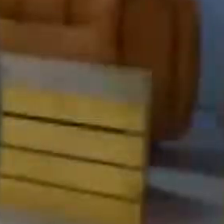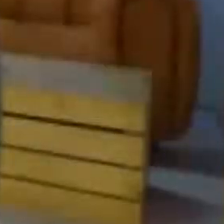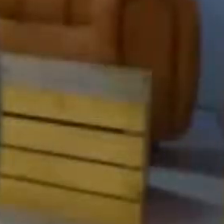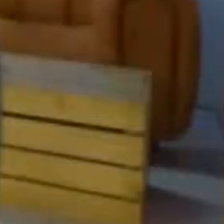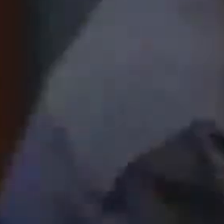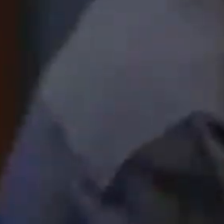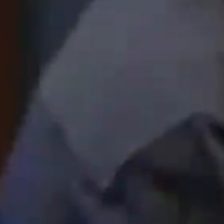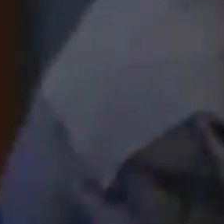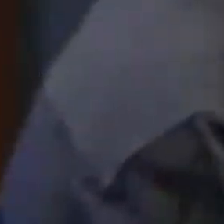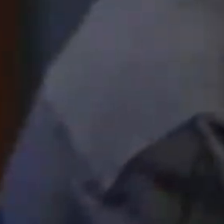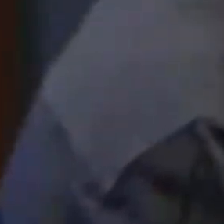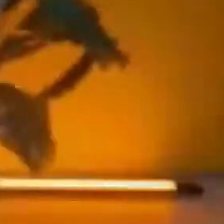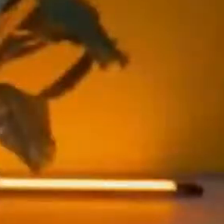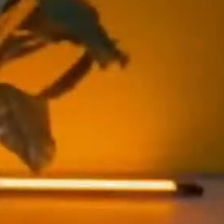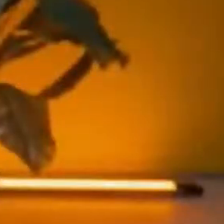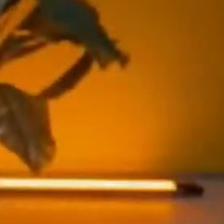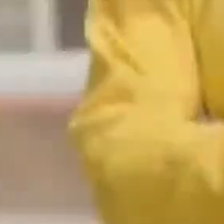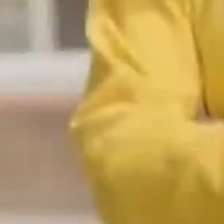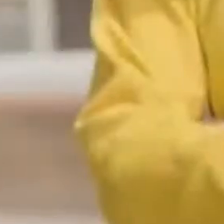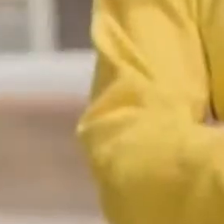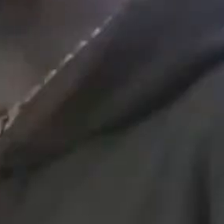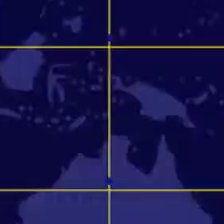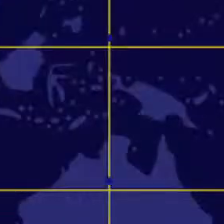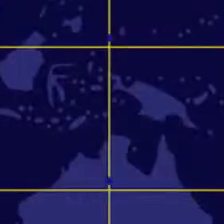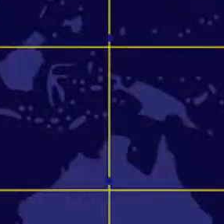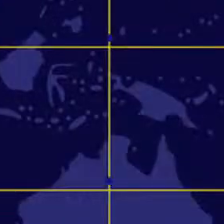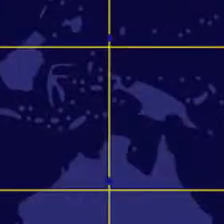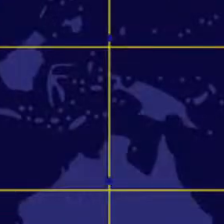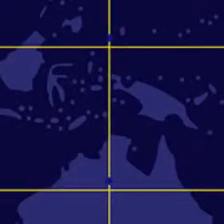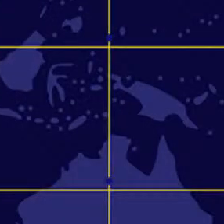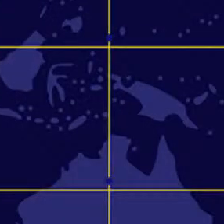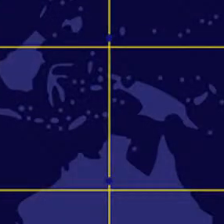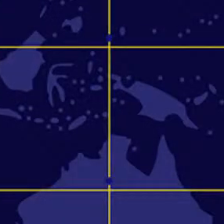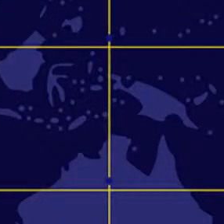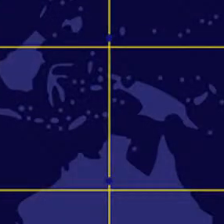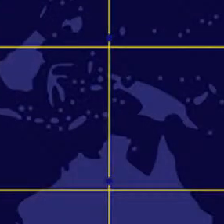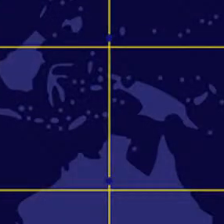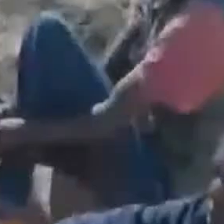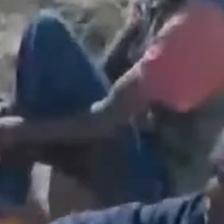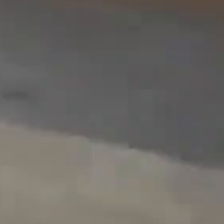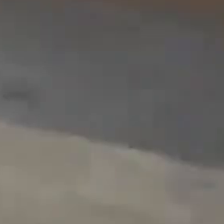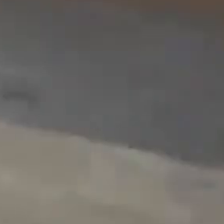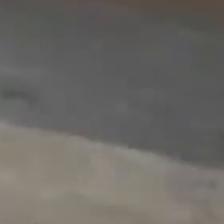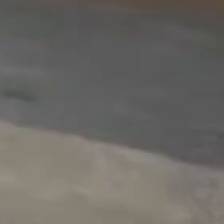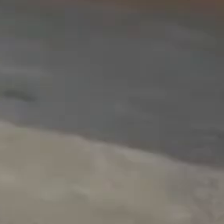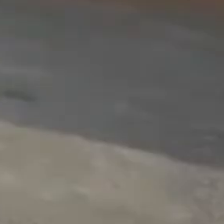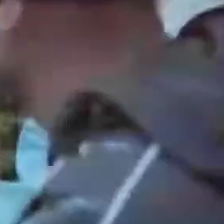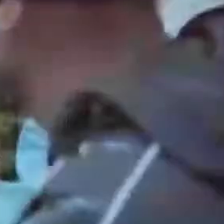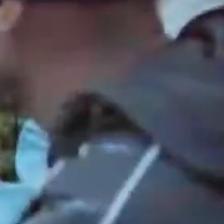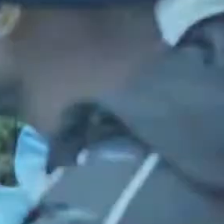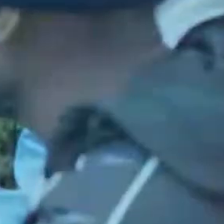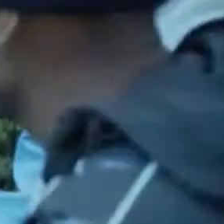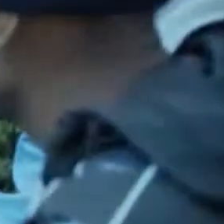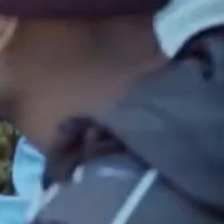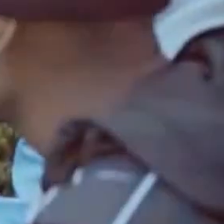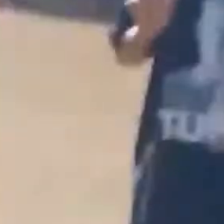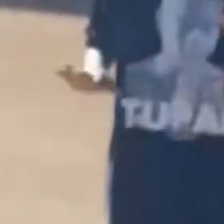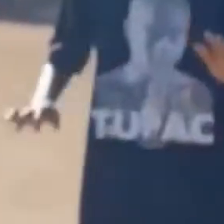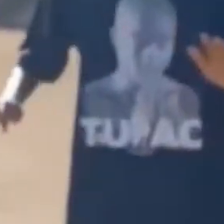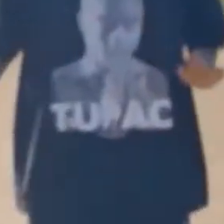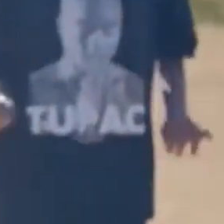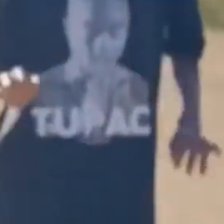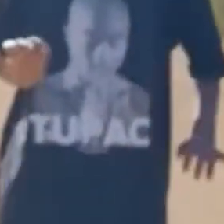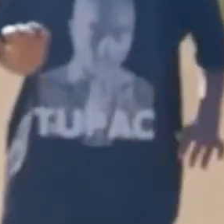Across Mzansi, creators, thinkers, artists, and changemakers step forward to shape the story of our